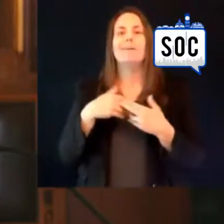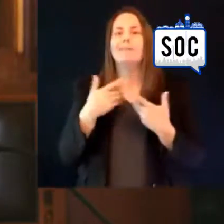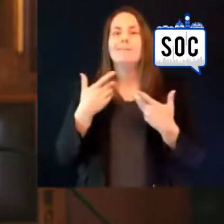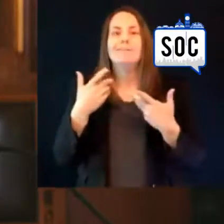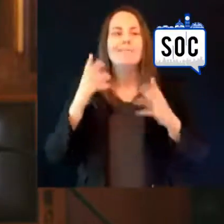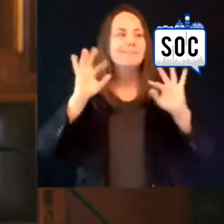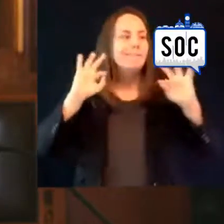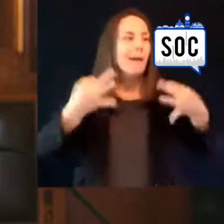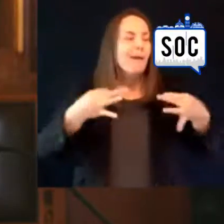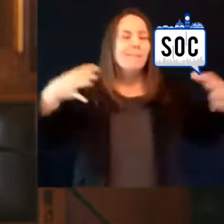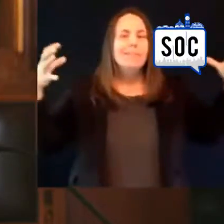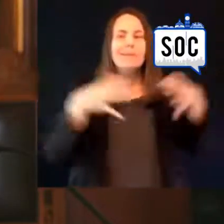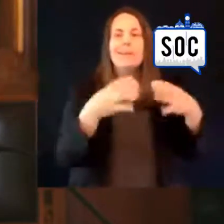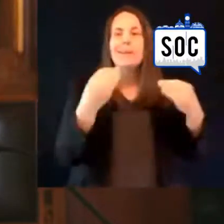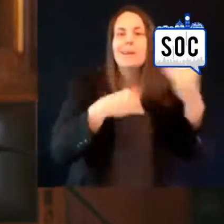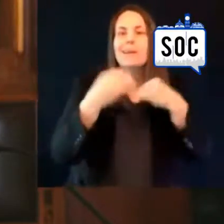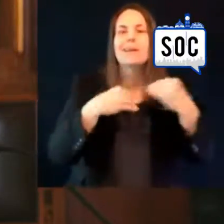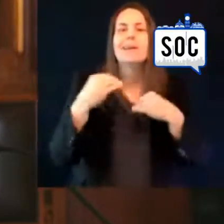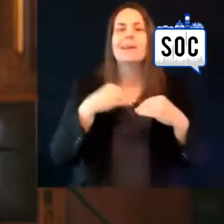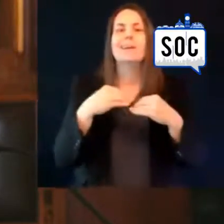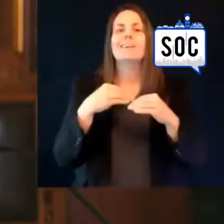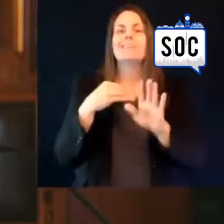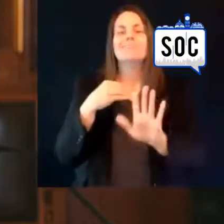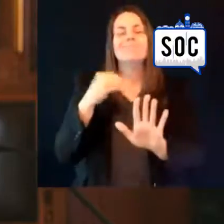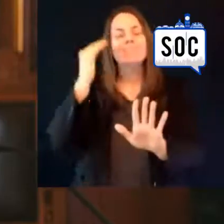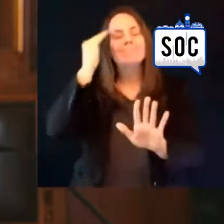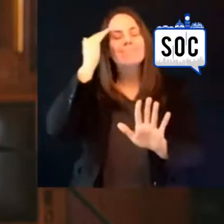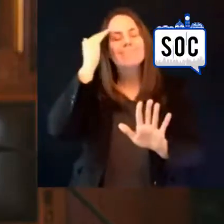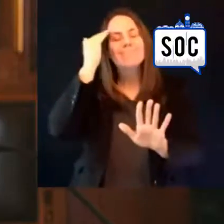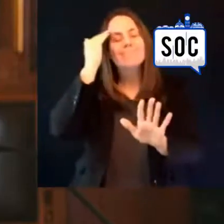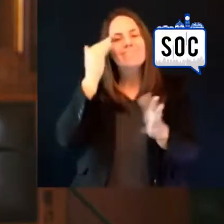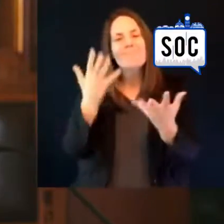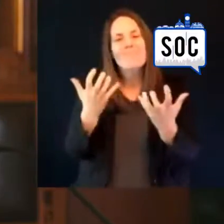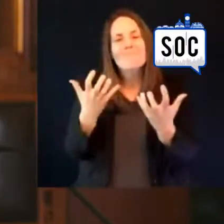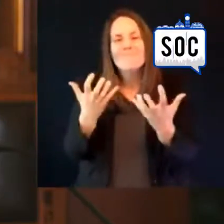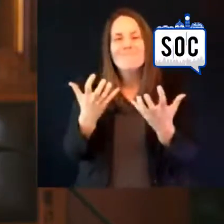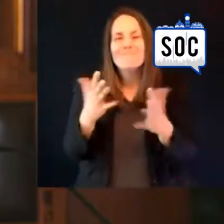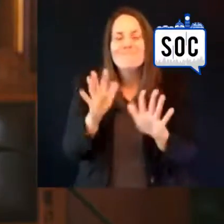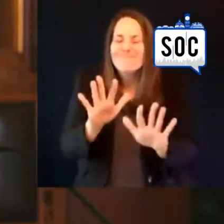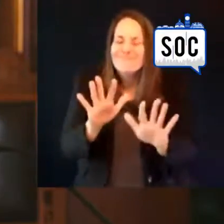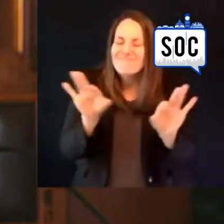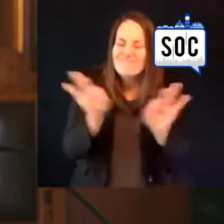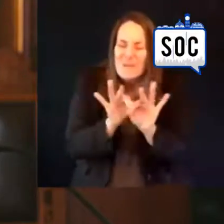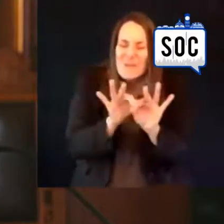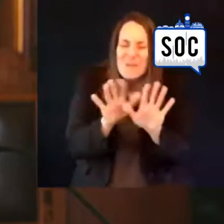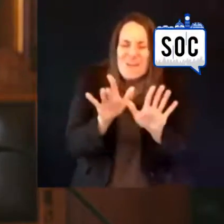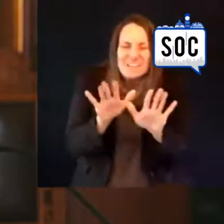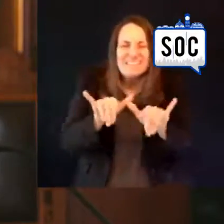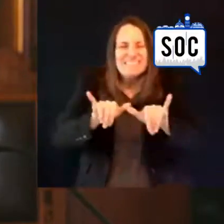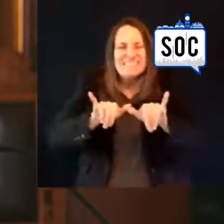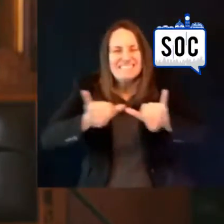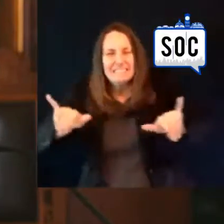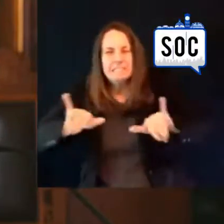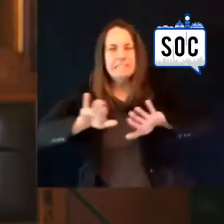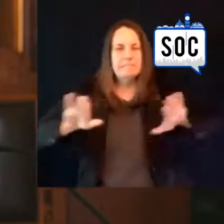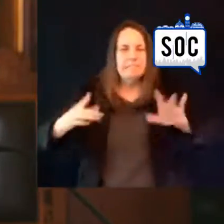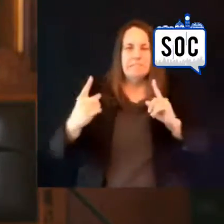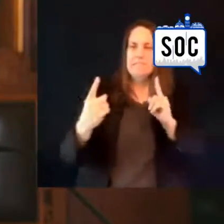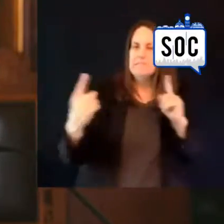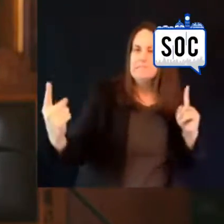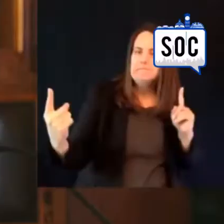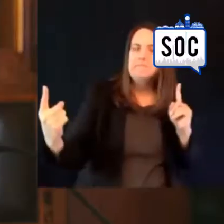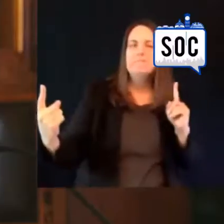or all of the above. We need to remember that this is not a typical year. I know it's not the message we want to